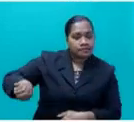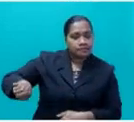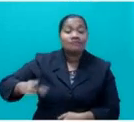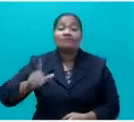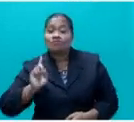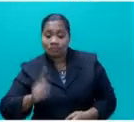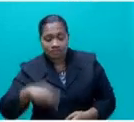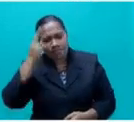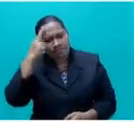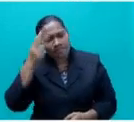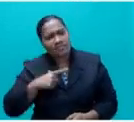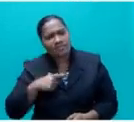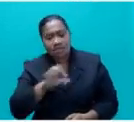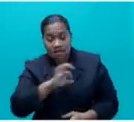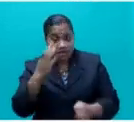Speaker, sir, we said that